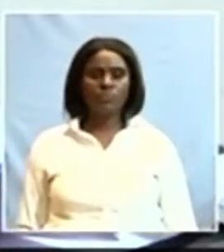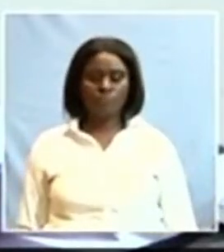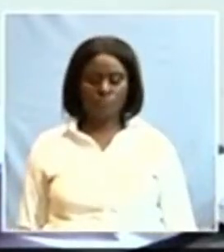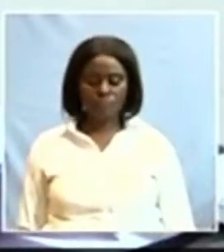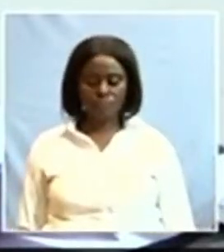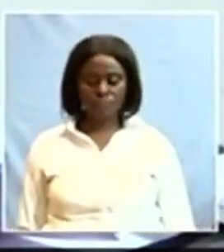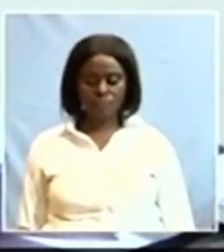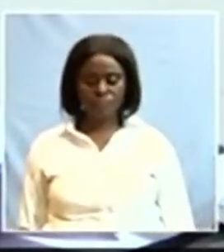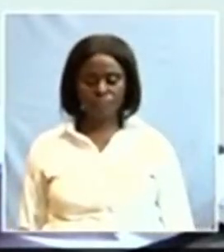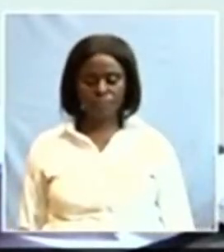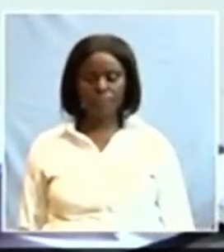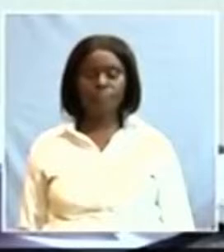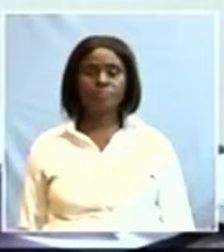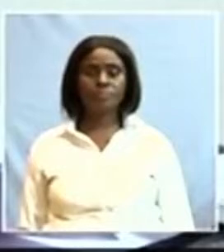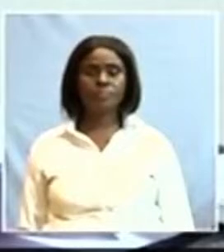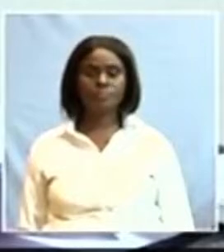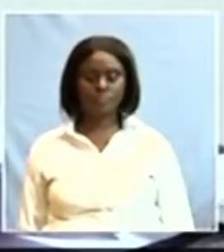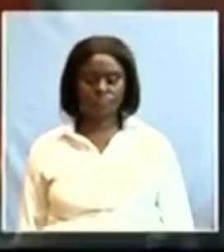Thank you, Chair.